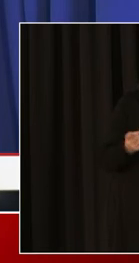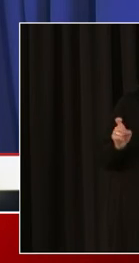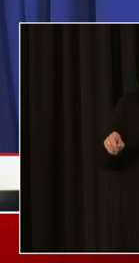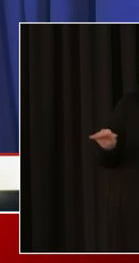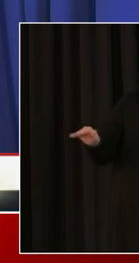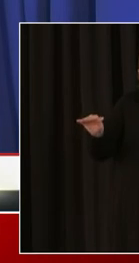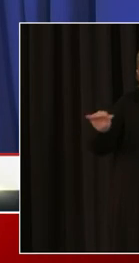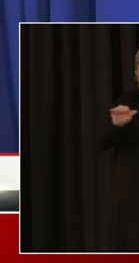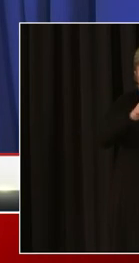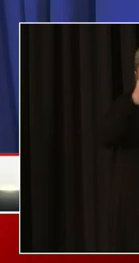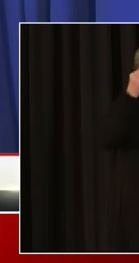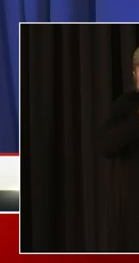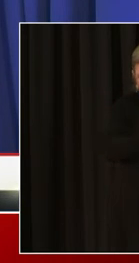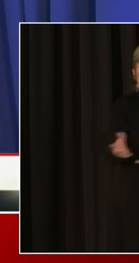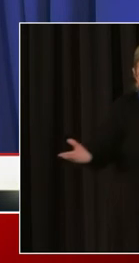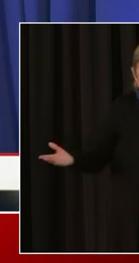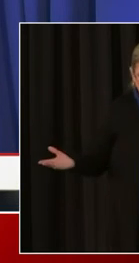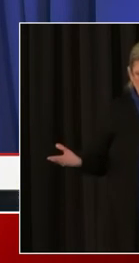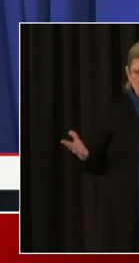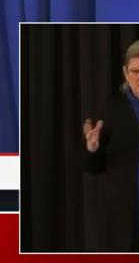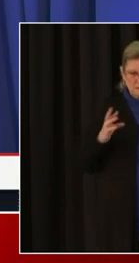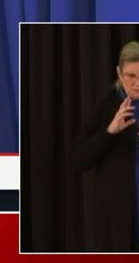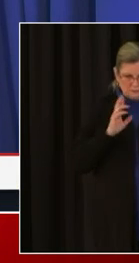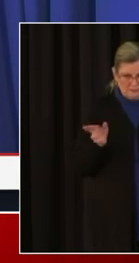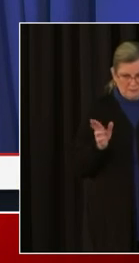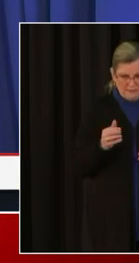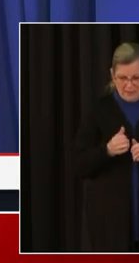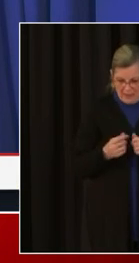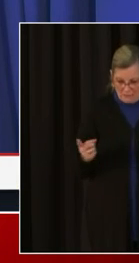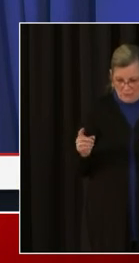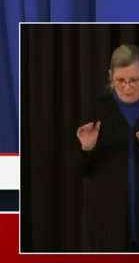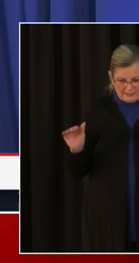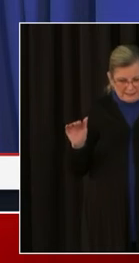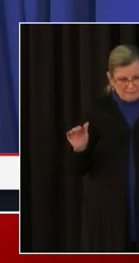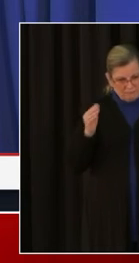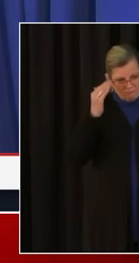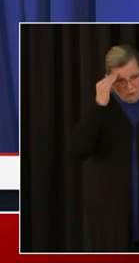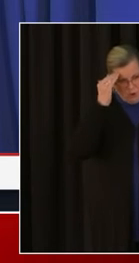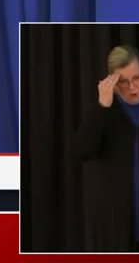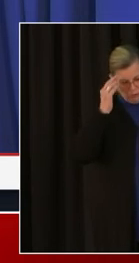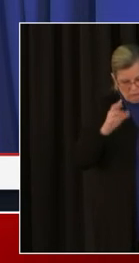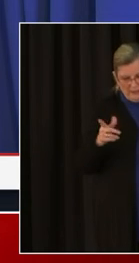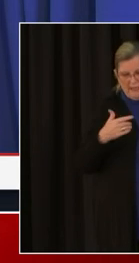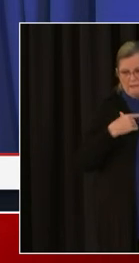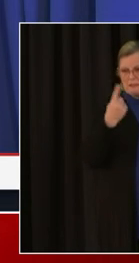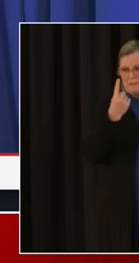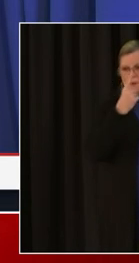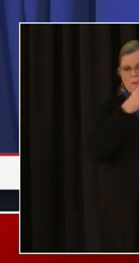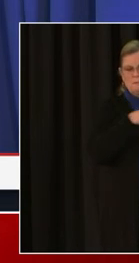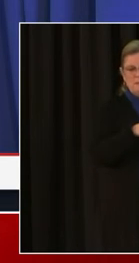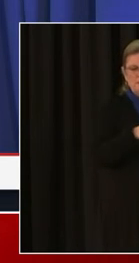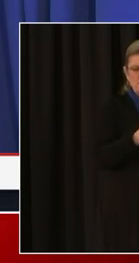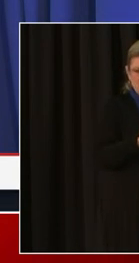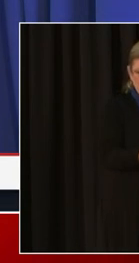for in-person learning. We broadly we communicate that information to the staff and school and family